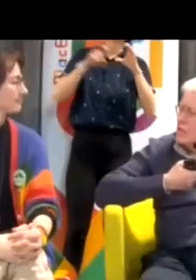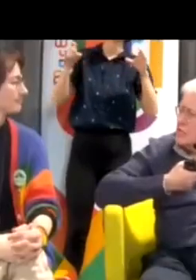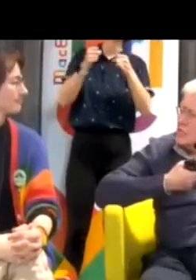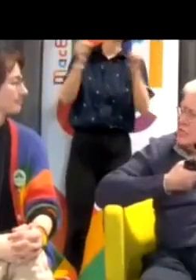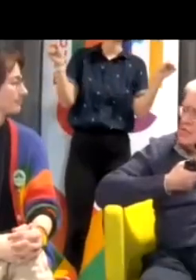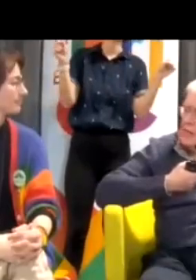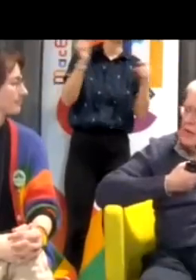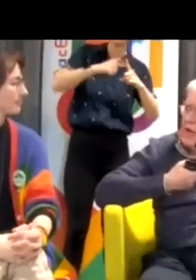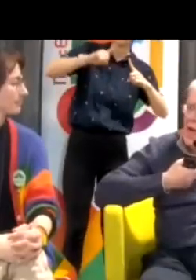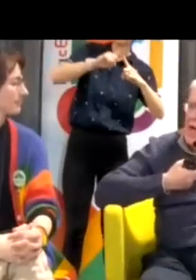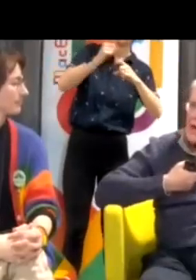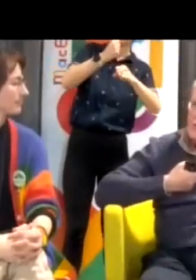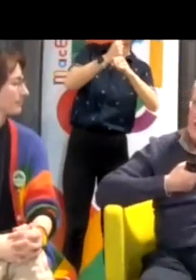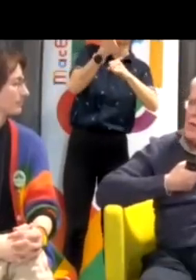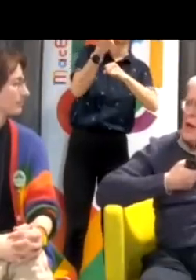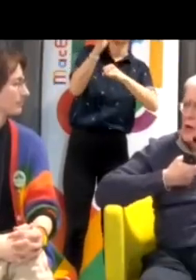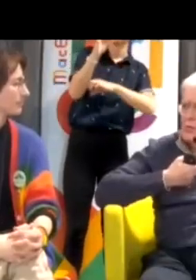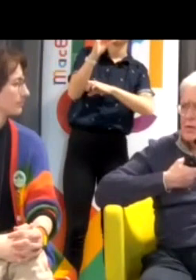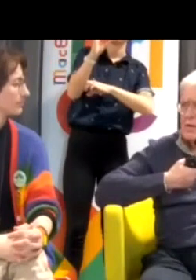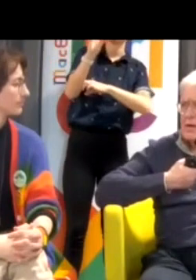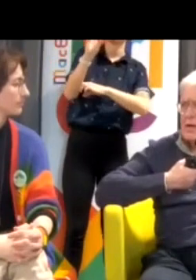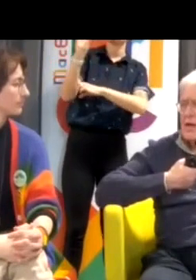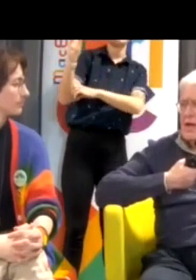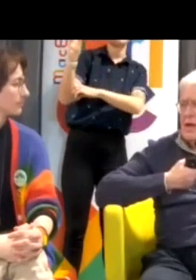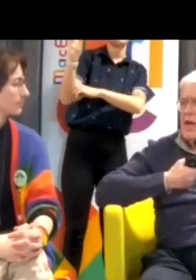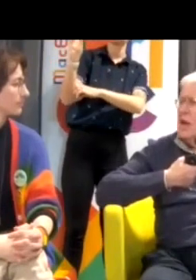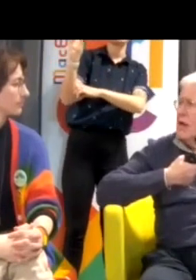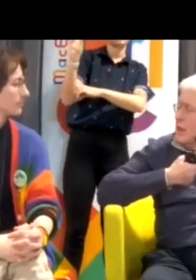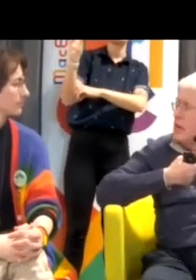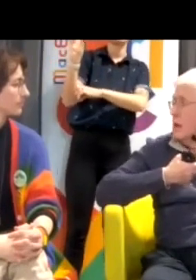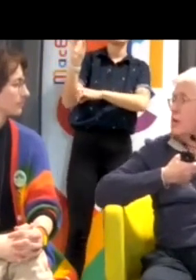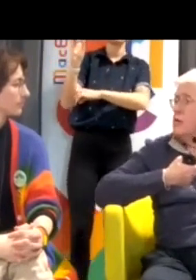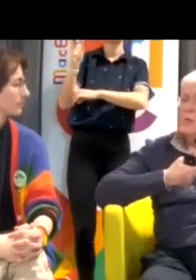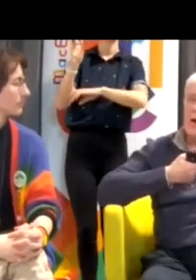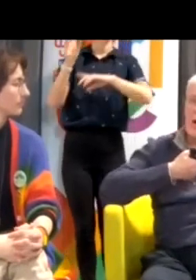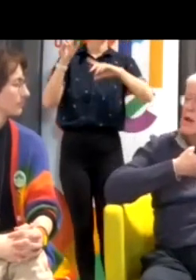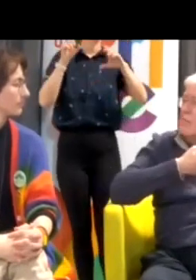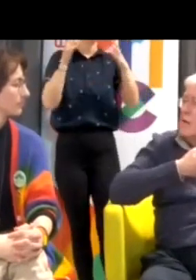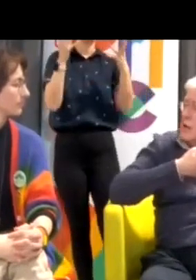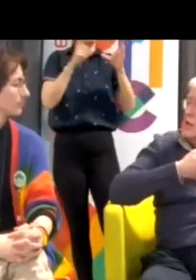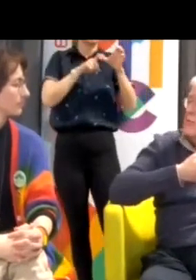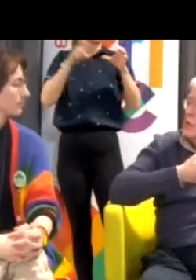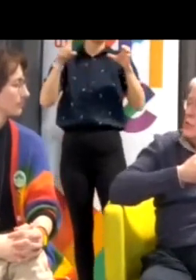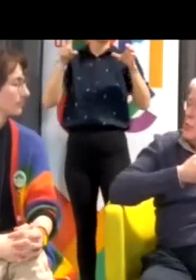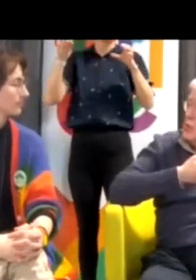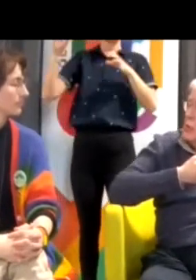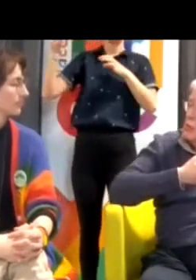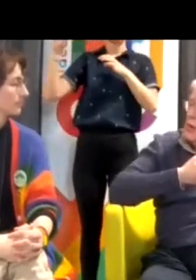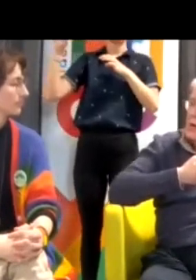in 1967, and it was coming out in Edmonton, but in a very